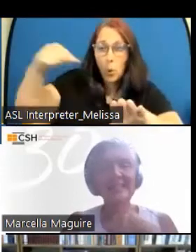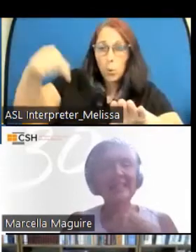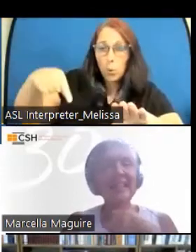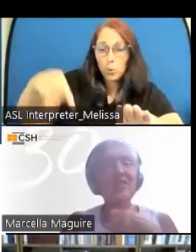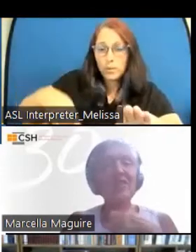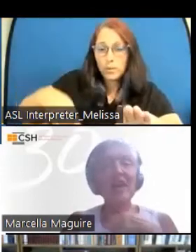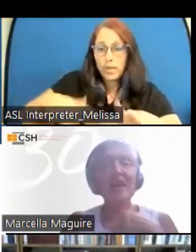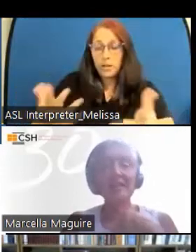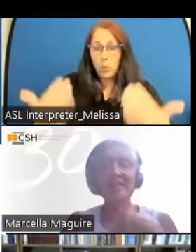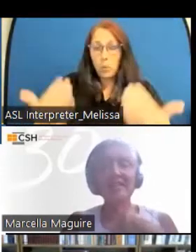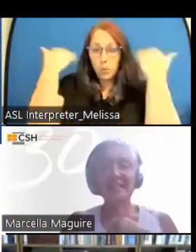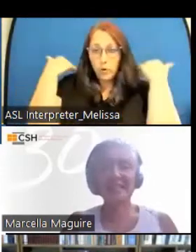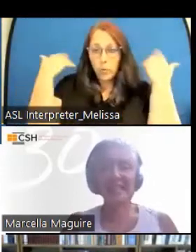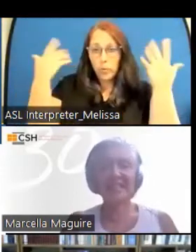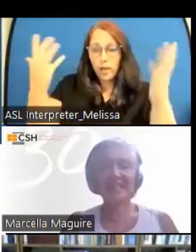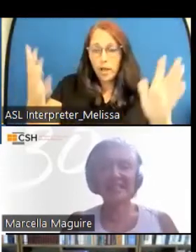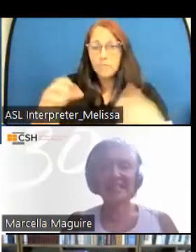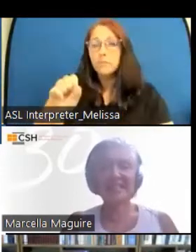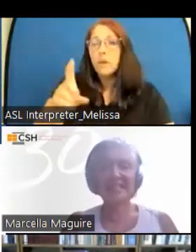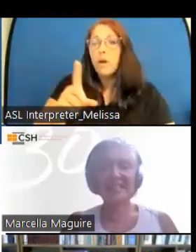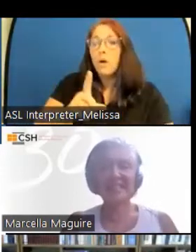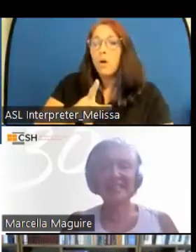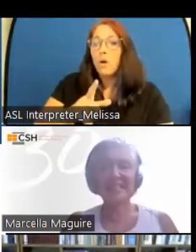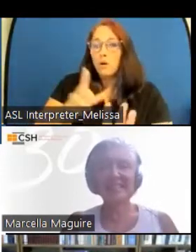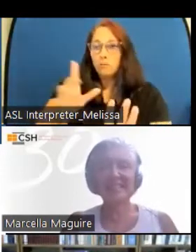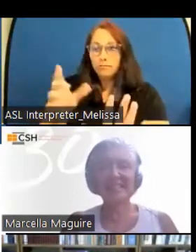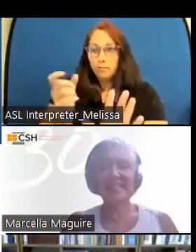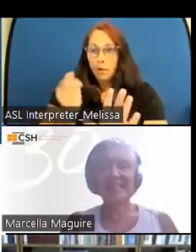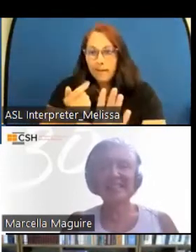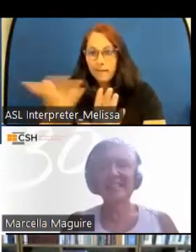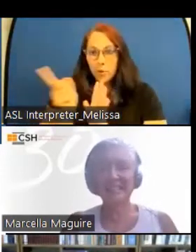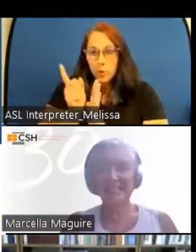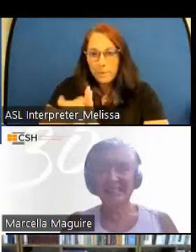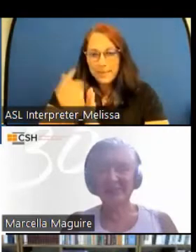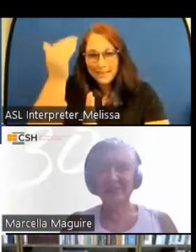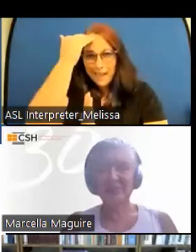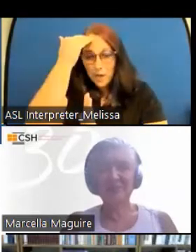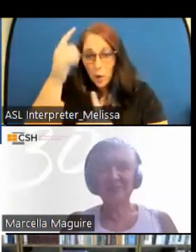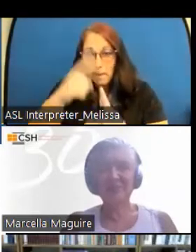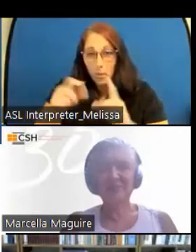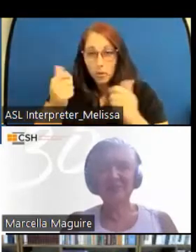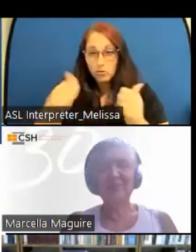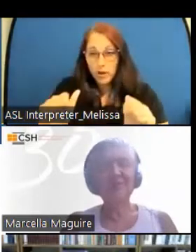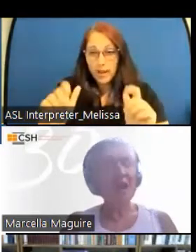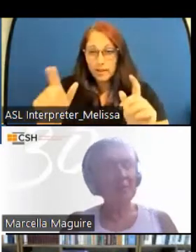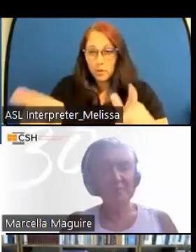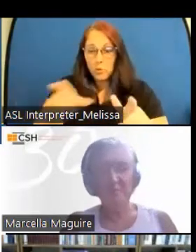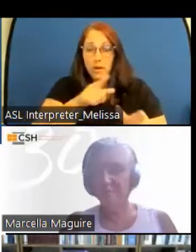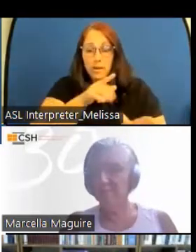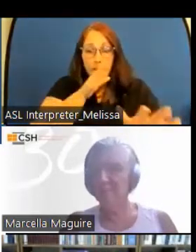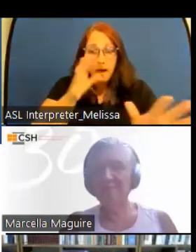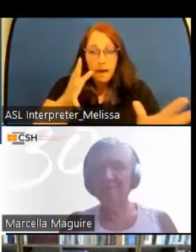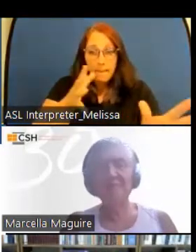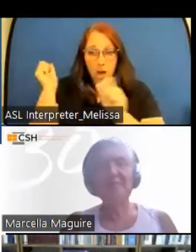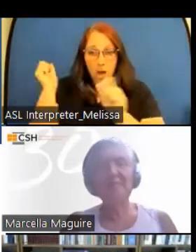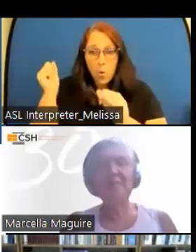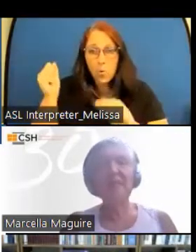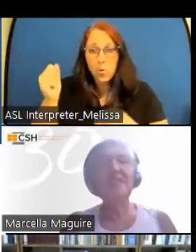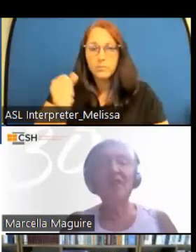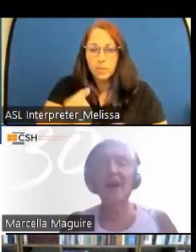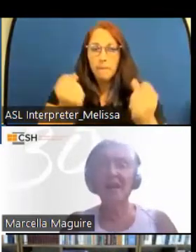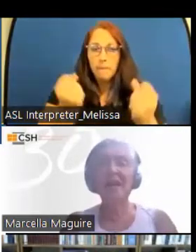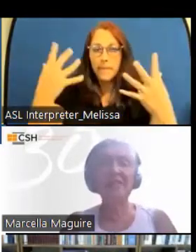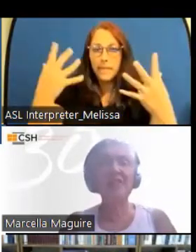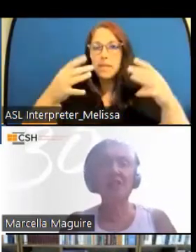in, and I know we're being very conscious of only having a few minutes, but I think you're definitely getting a number of asks.